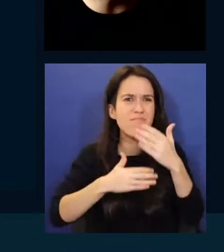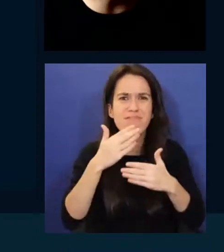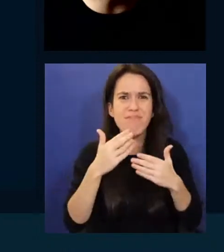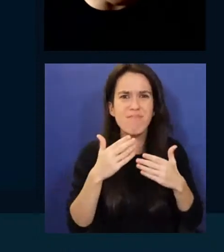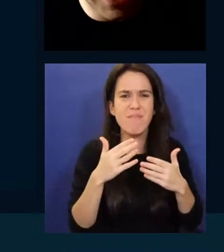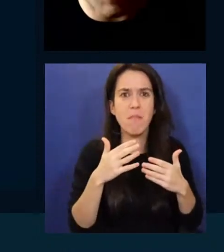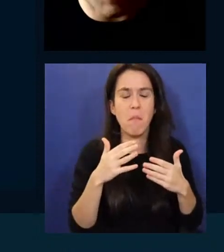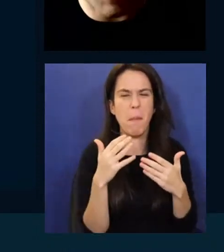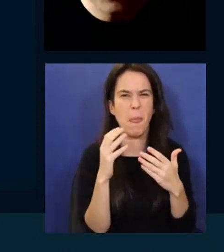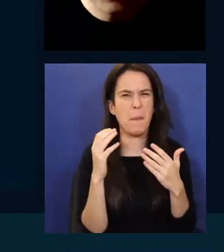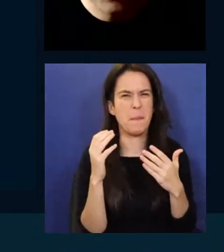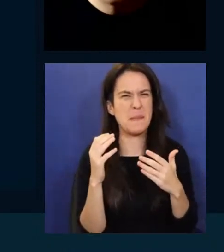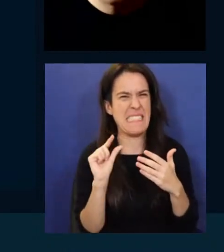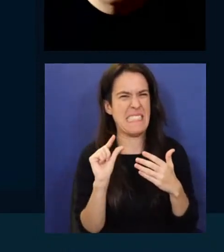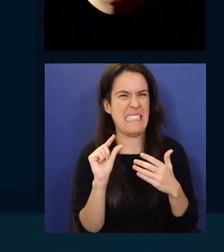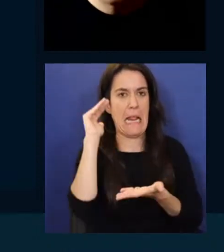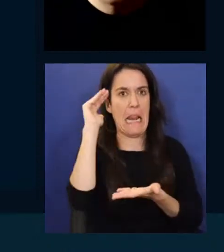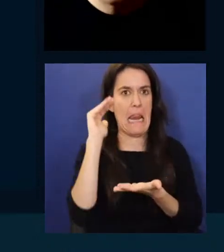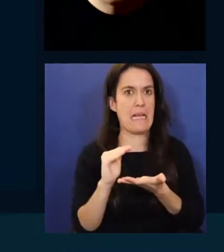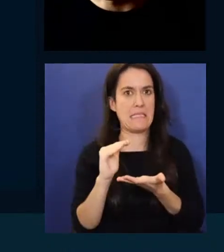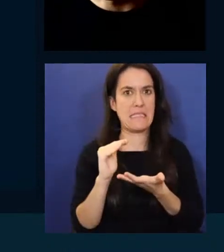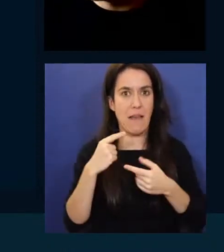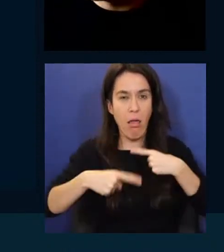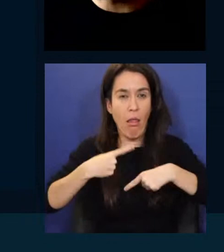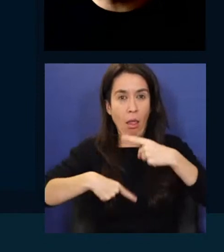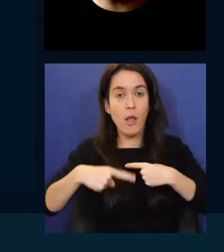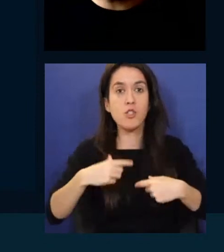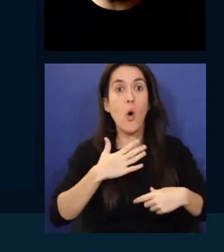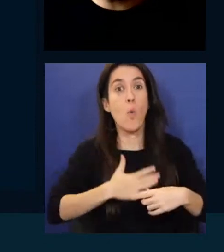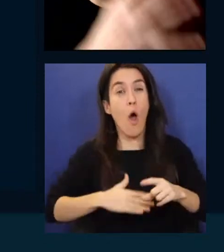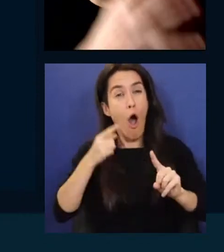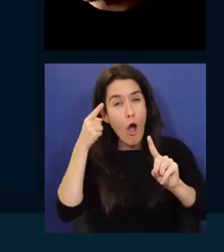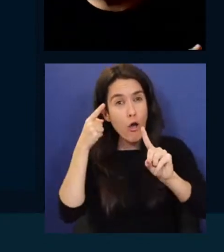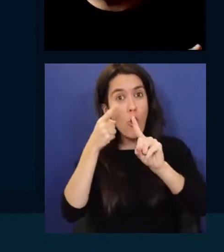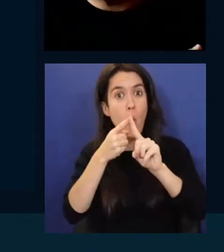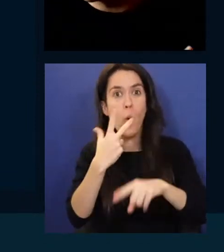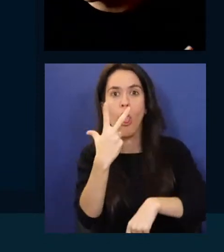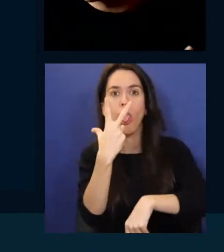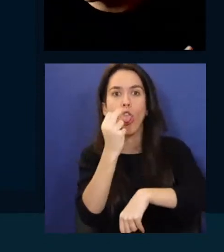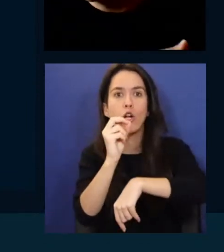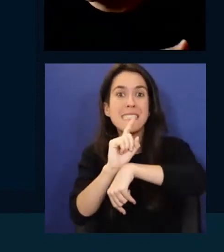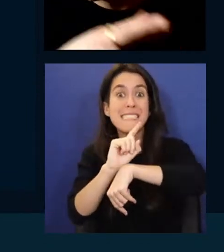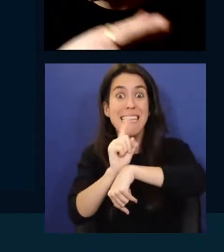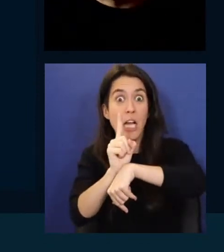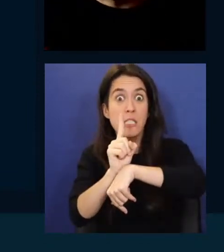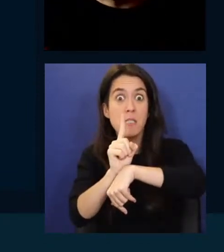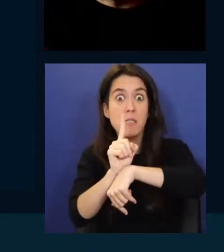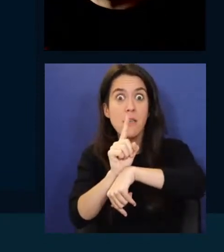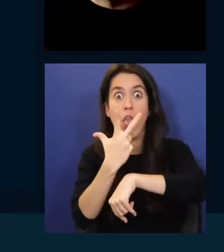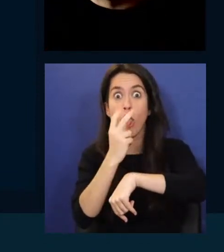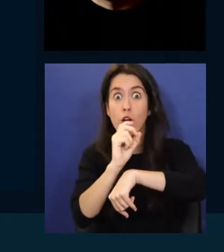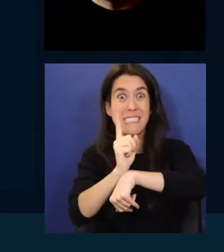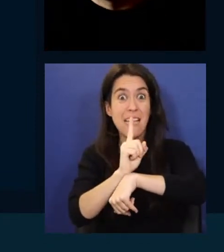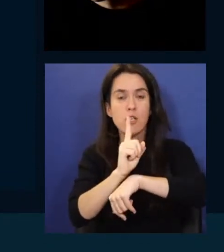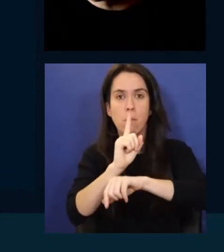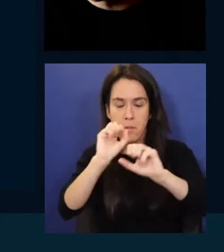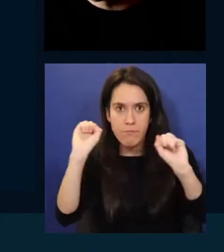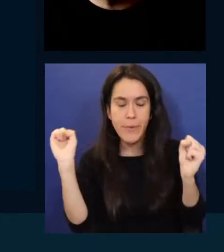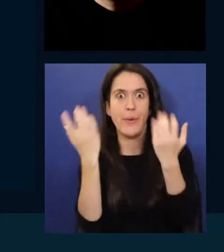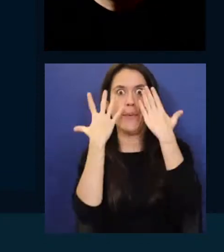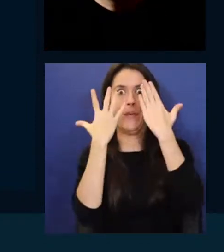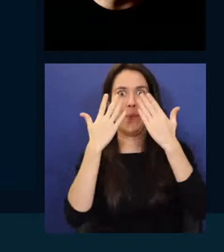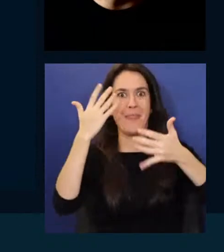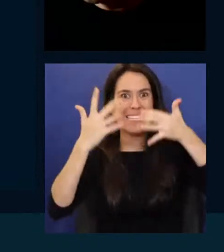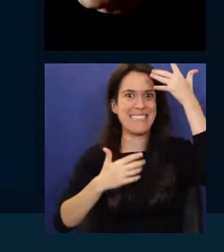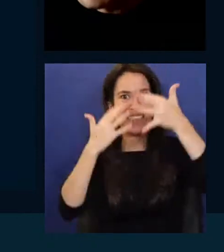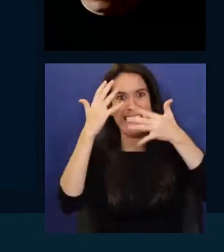commit. So our goal really is within 30 seconds of the transaction committing, that data should be available within Synapse to run your machine